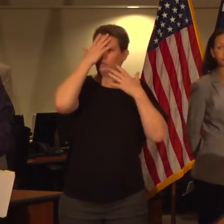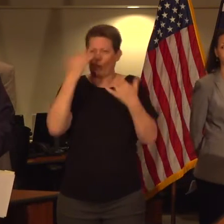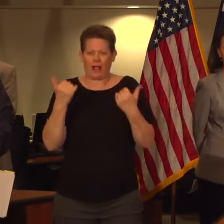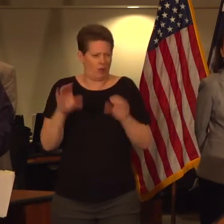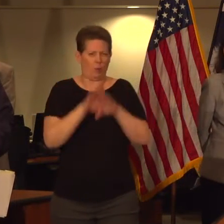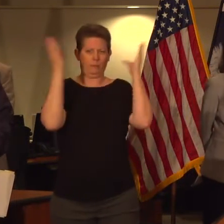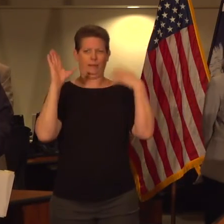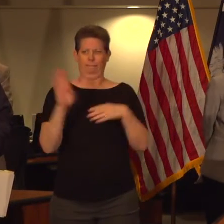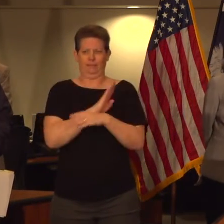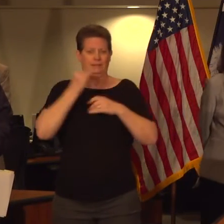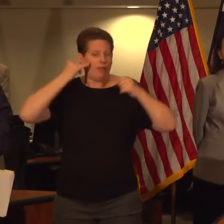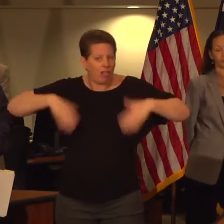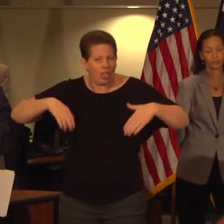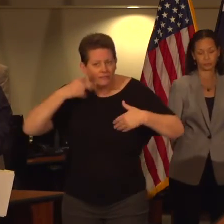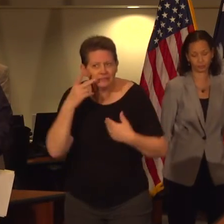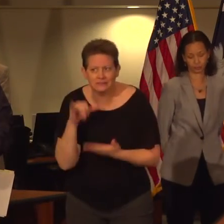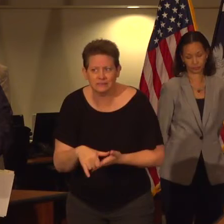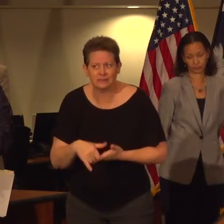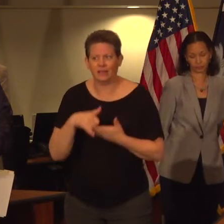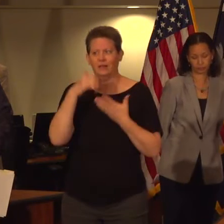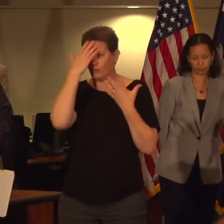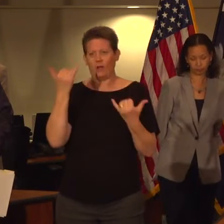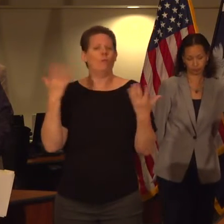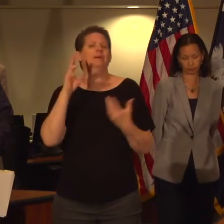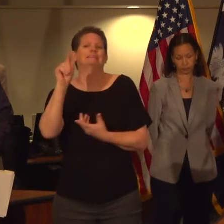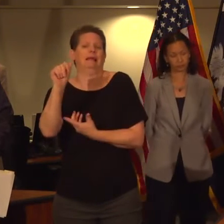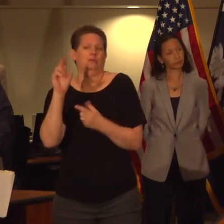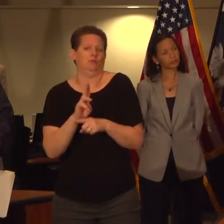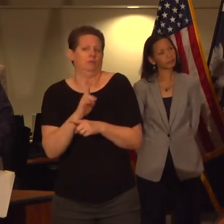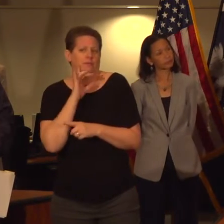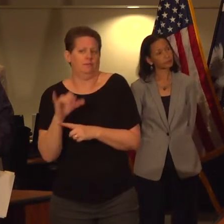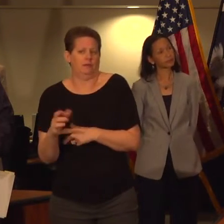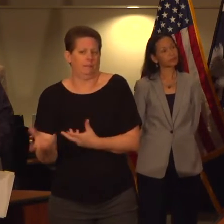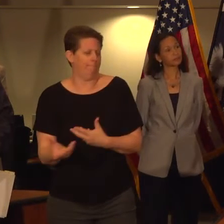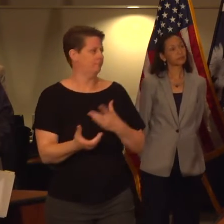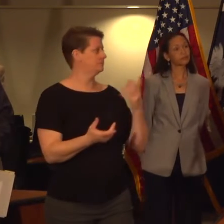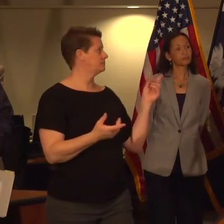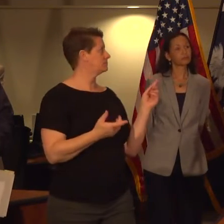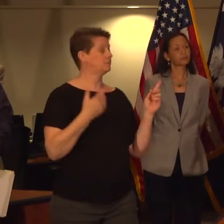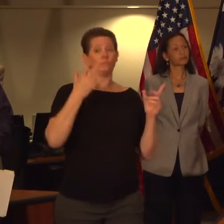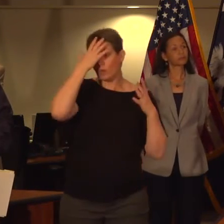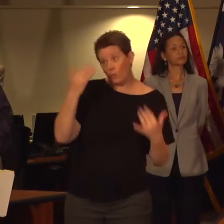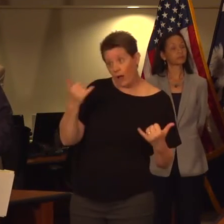businesses to reopen if we haven't seen that decline? What data point are you using? Well, because we have seen compliance and